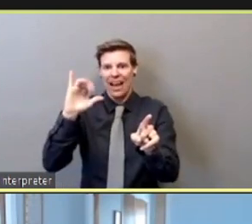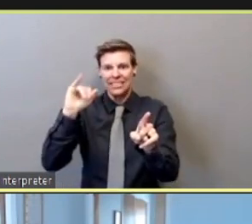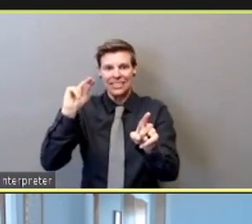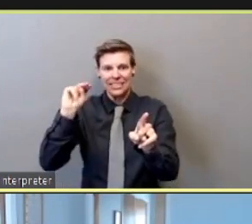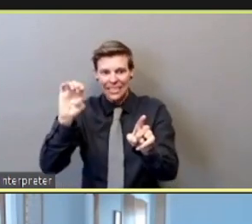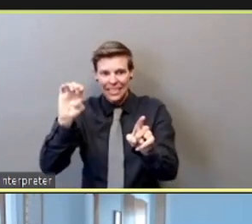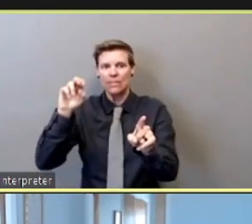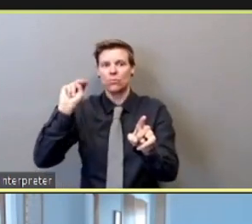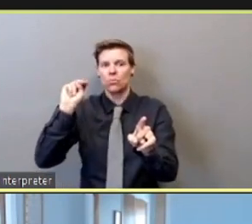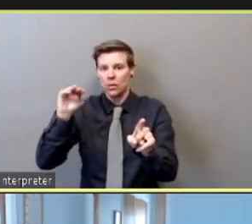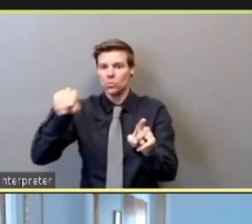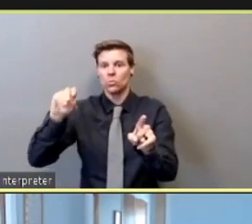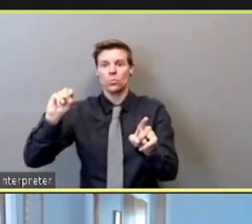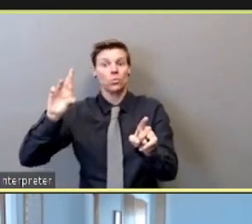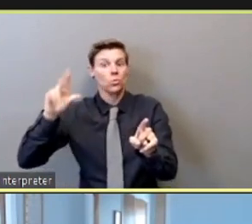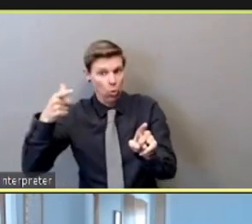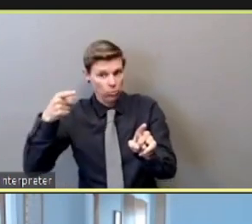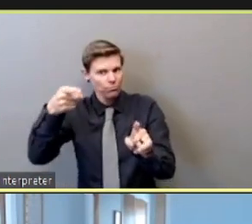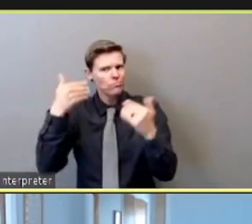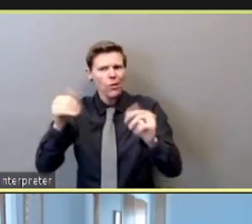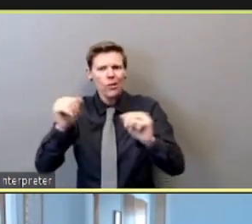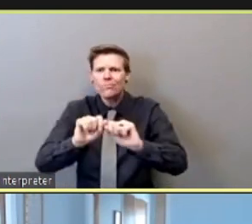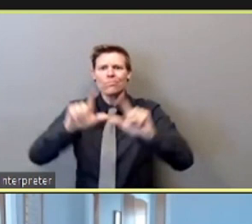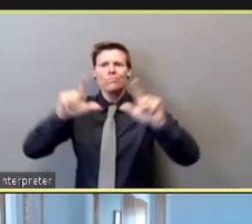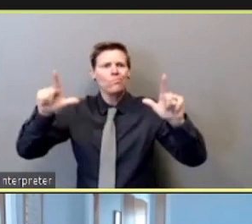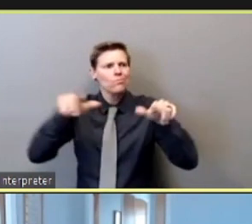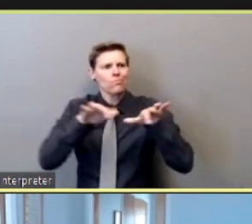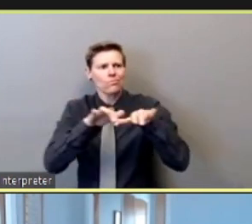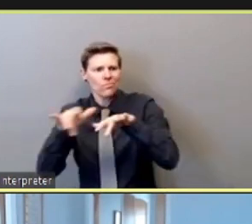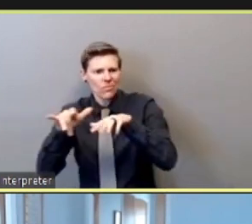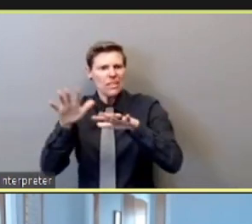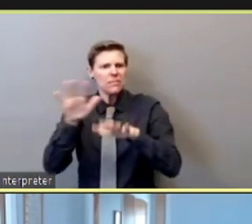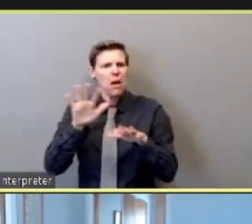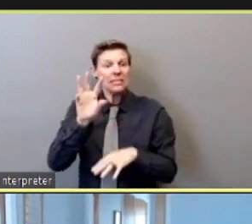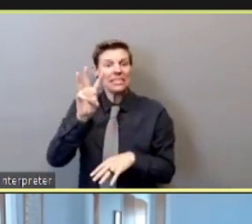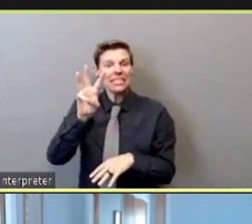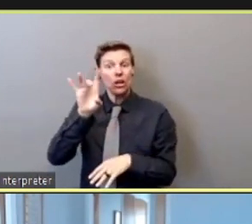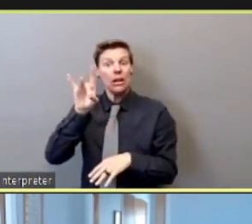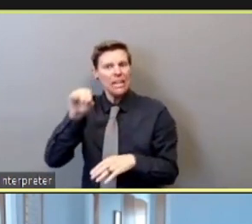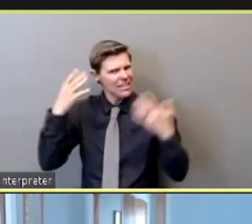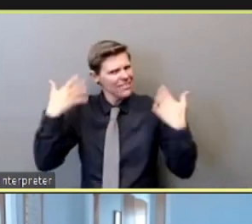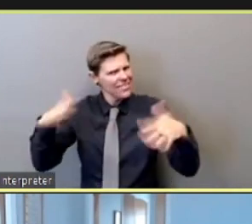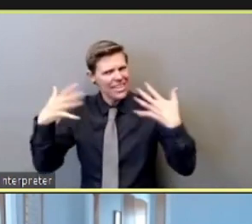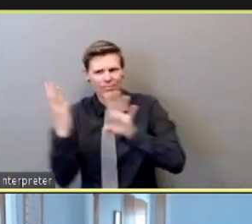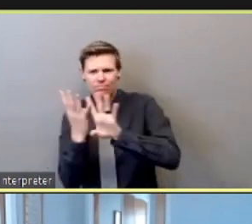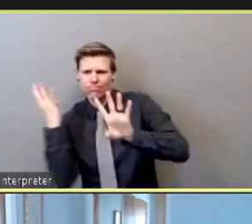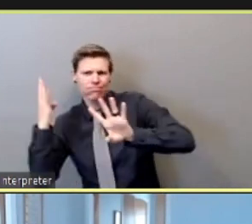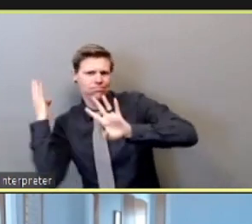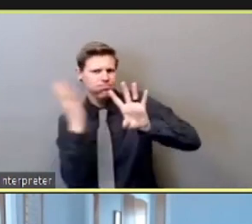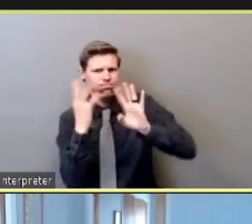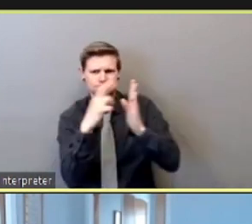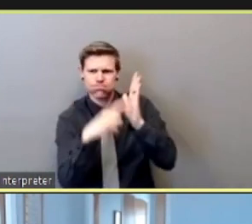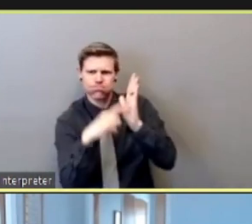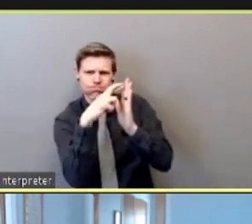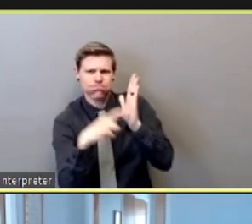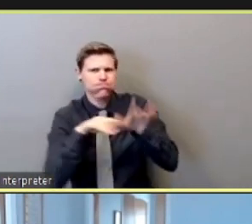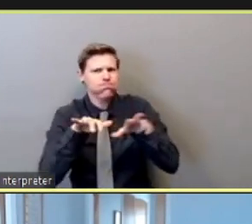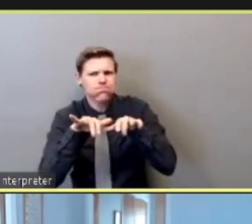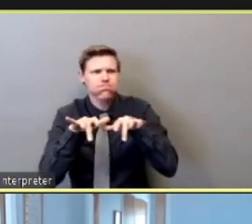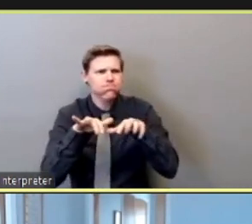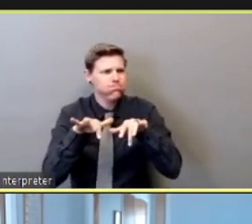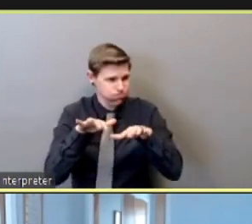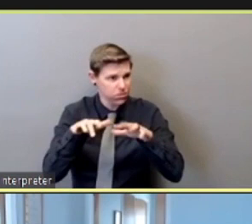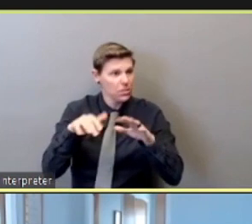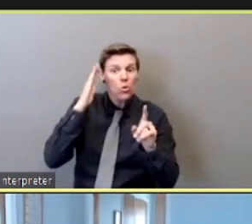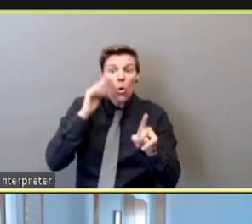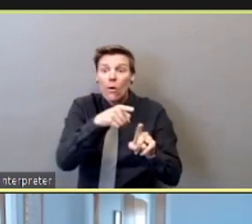Approximately 680,000 New Mexicans have registered for the vaccine to date. So please, if you've not signed up, if you're not a part of